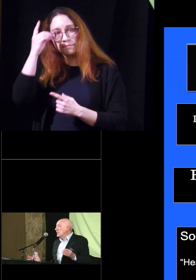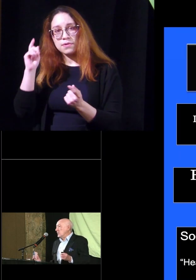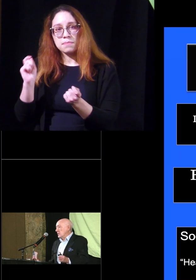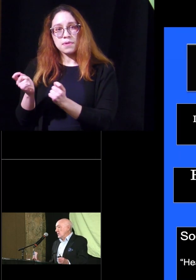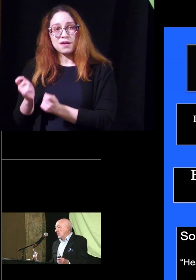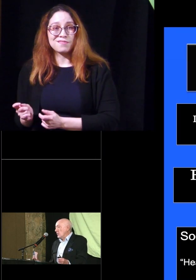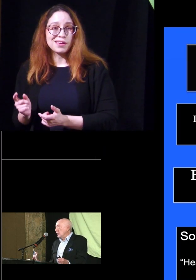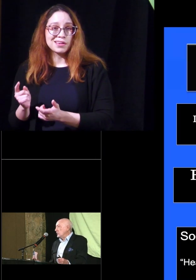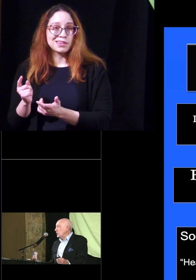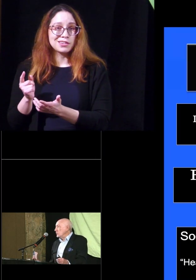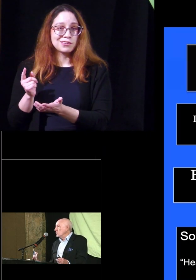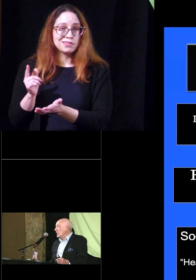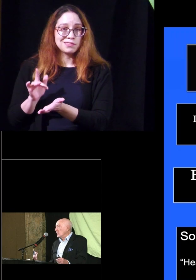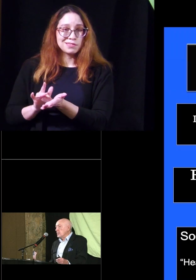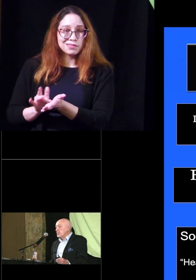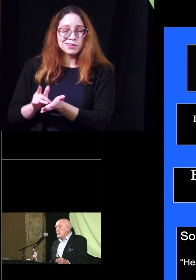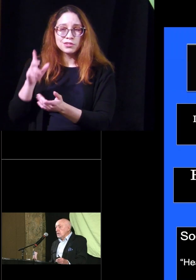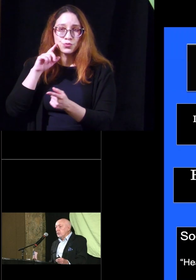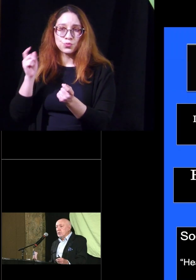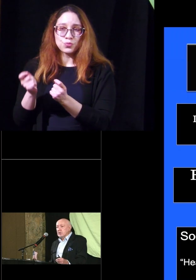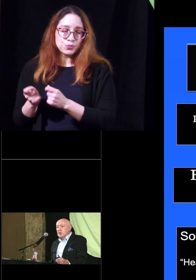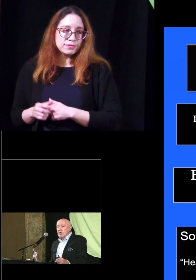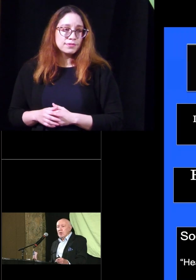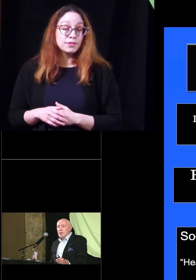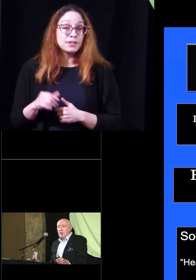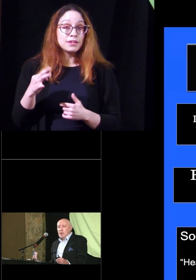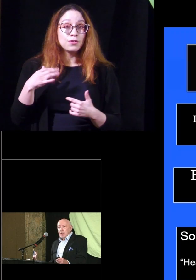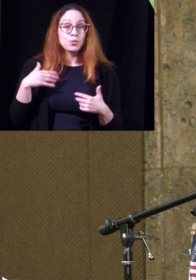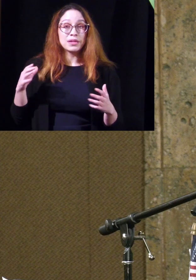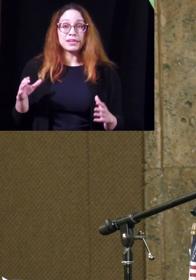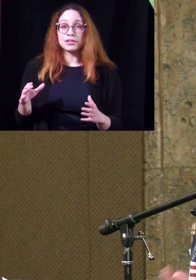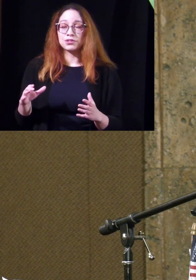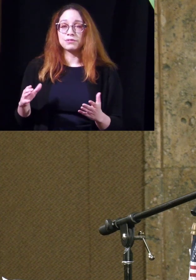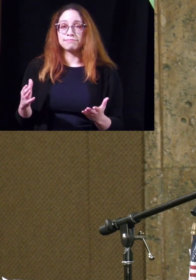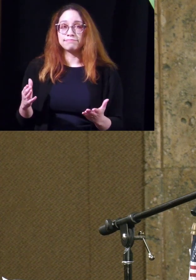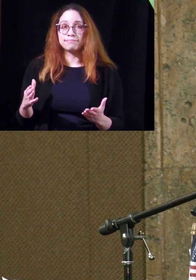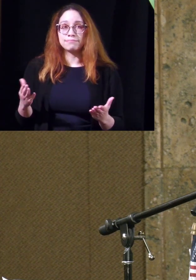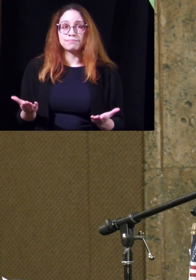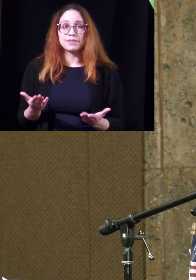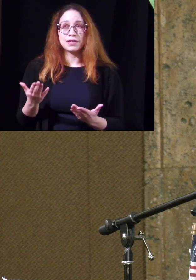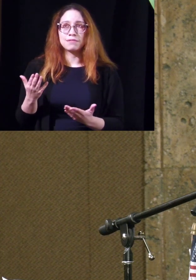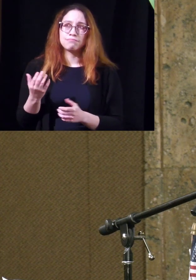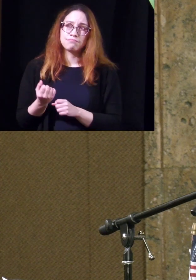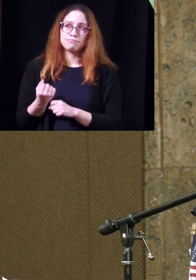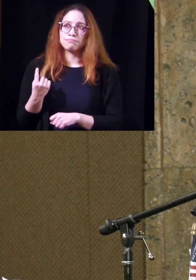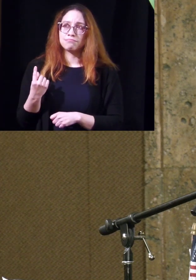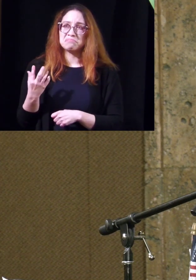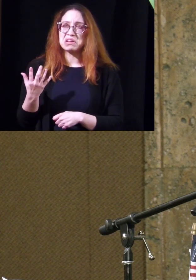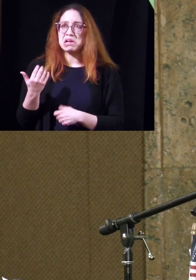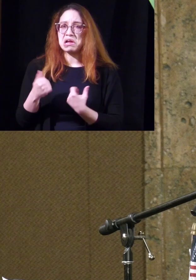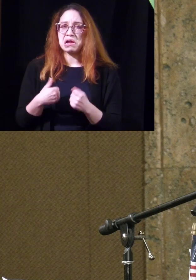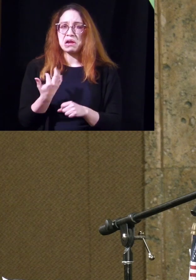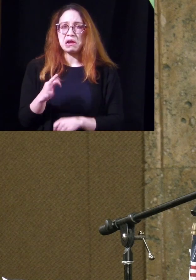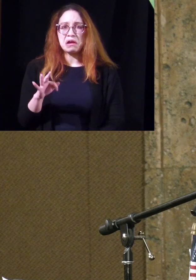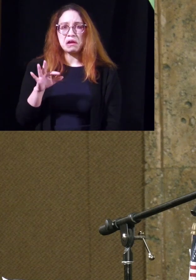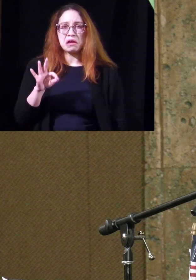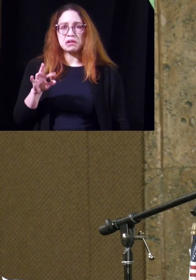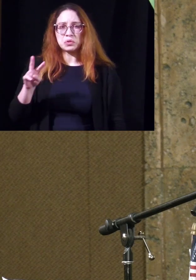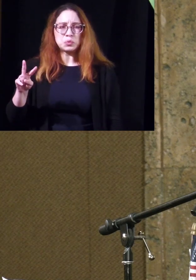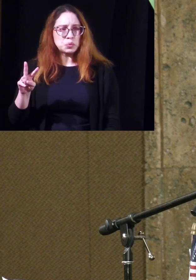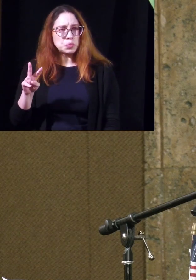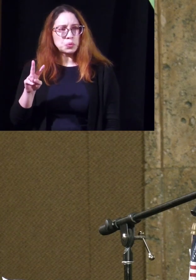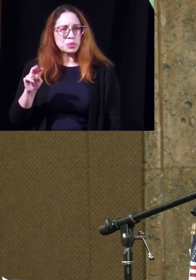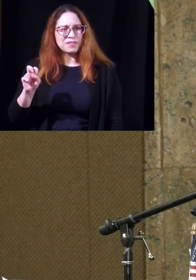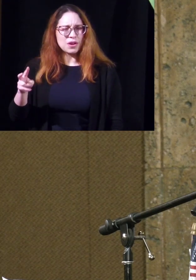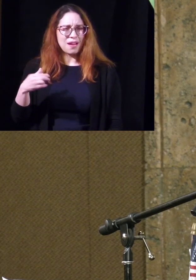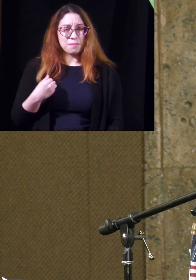have exploded, our ability to use that. If we were sitting here in November of 1992, you know how many disease-modifying drugs we'd